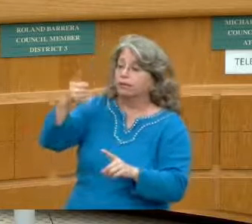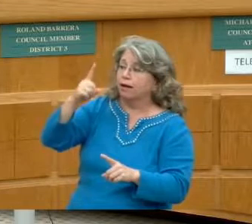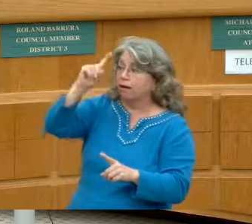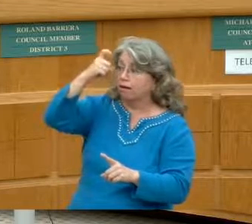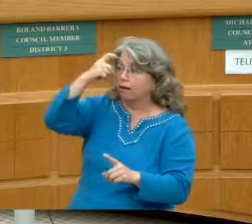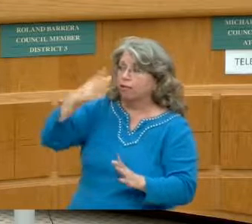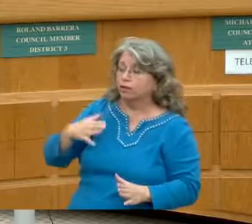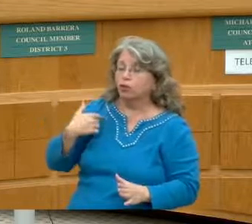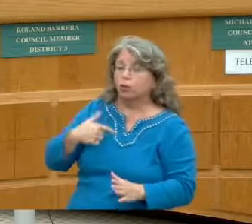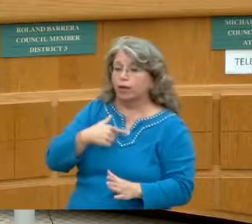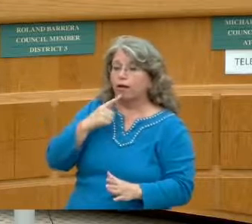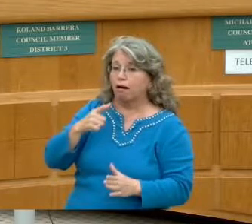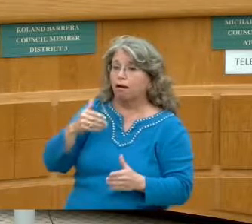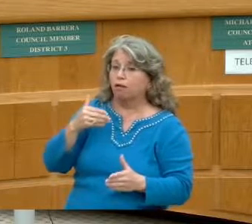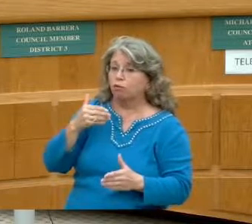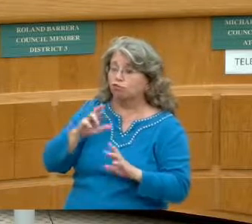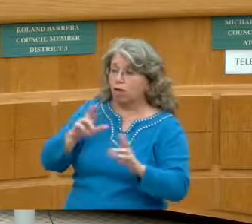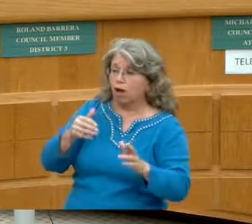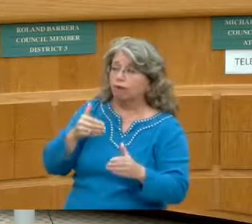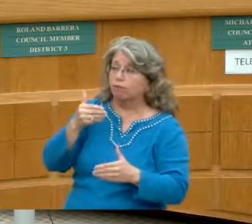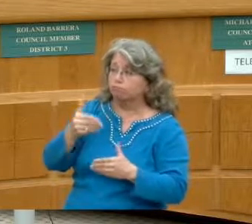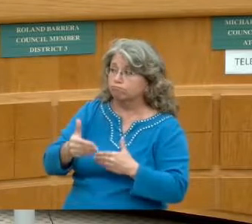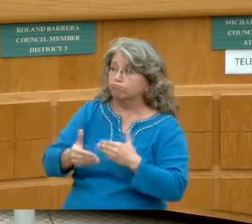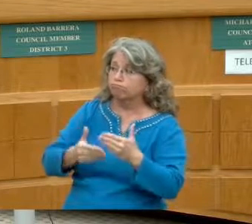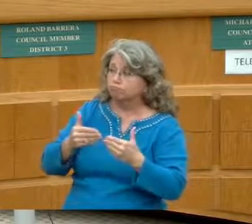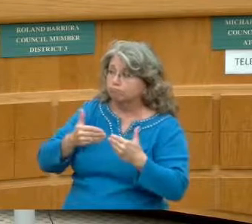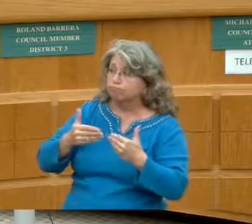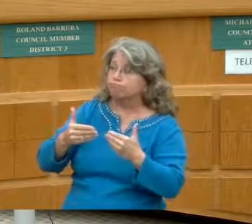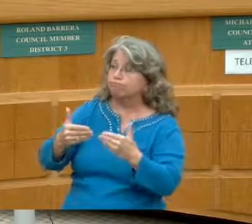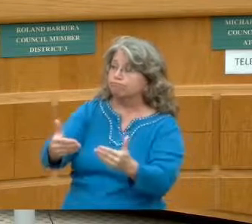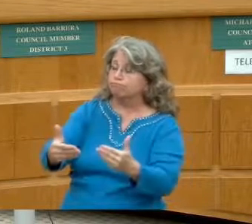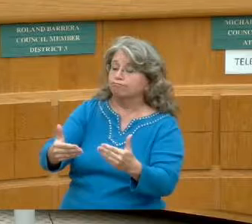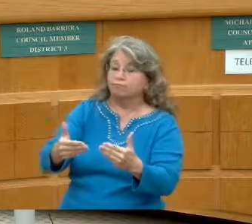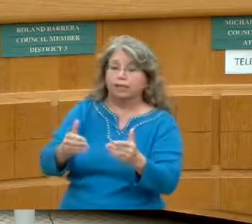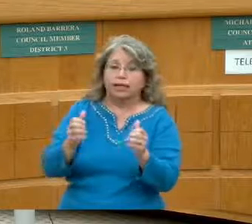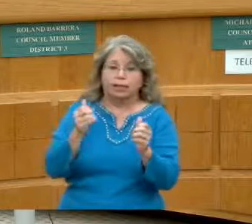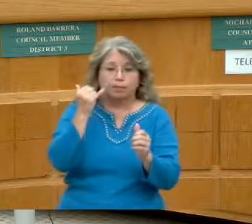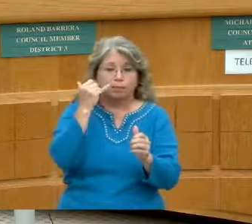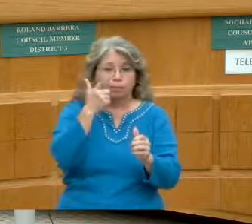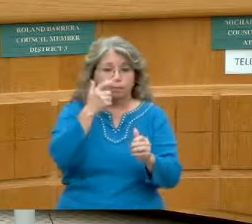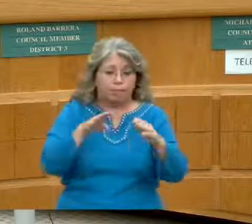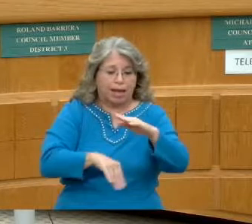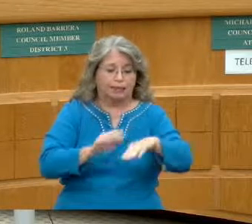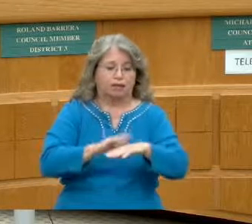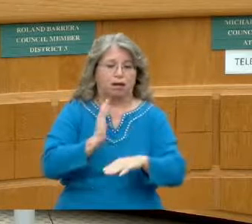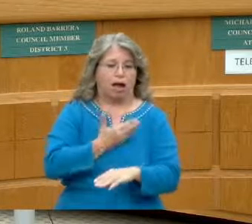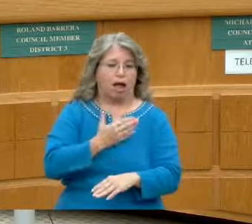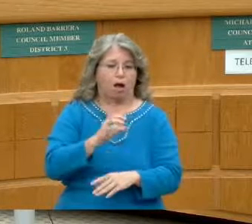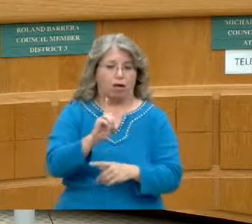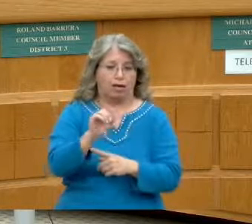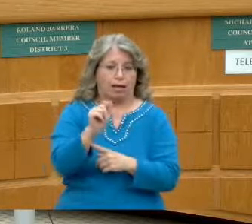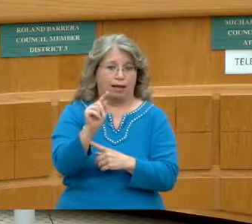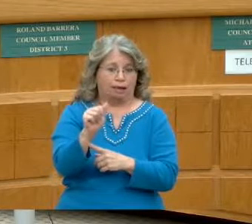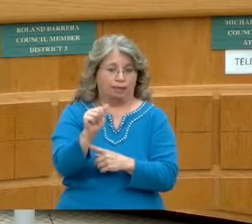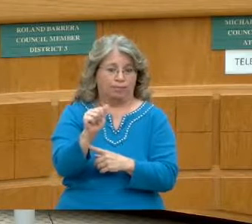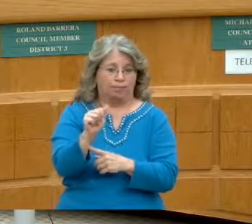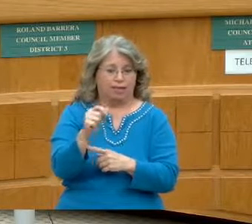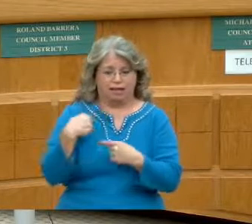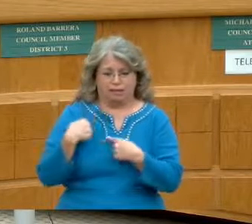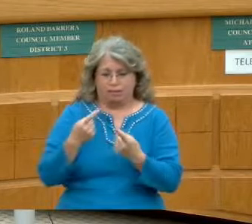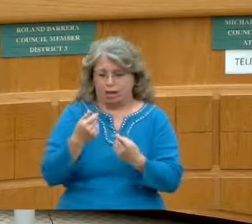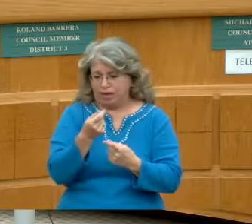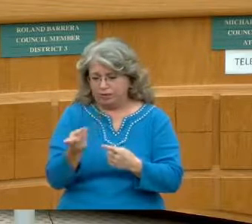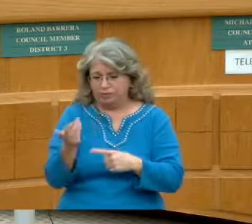drives those policies. And right now, based on the numbers that we just saw, based on the numbers we've seen over the past few days, we